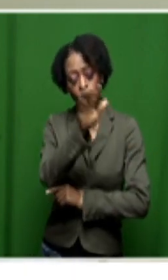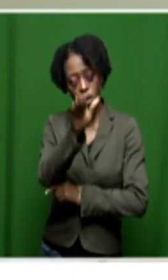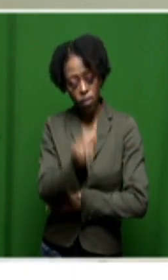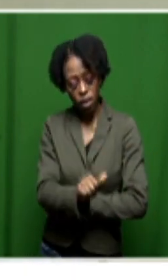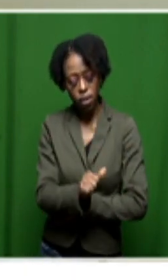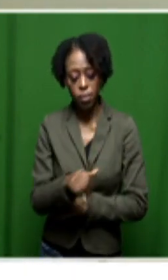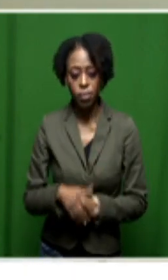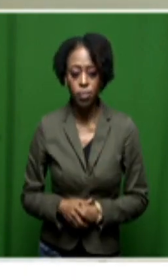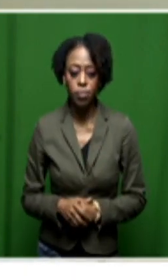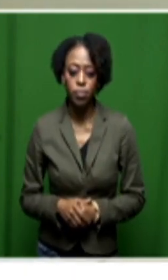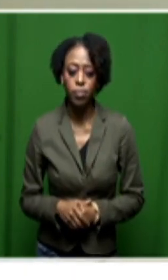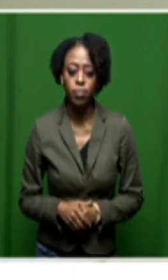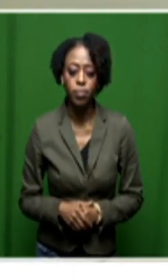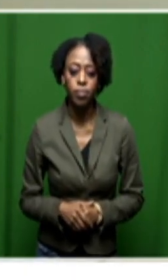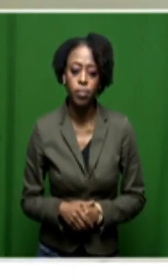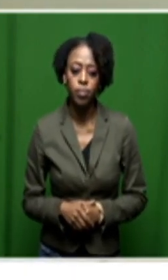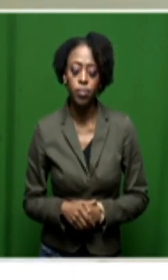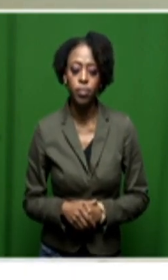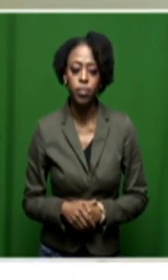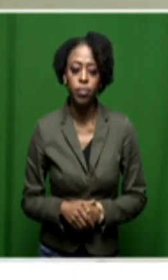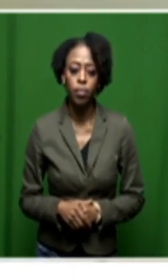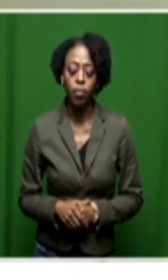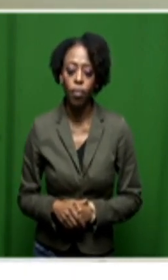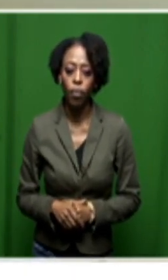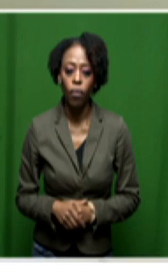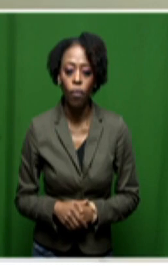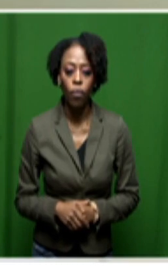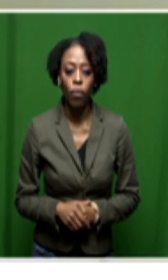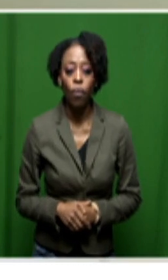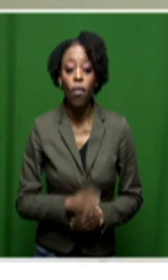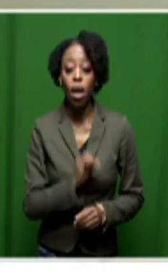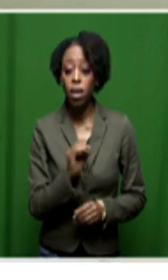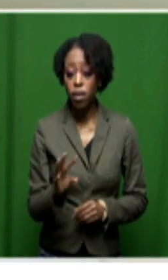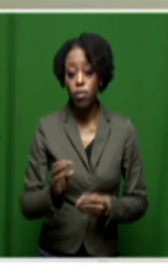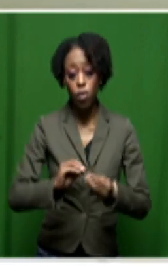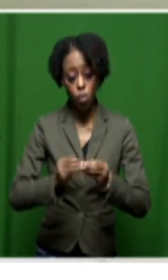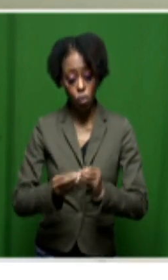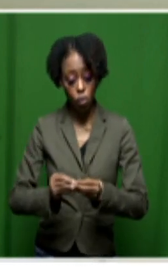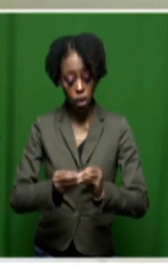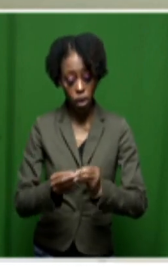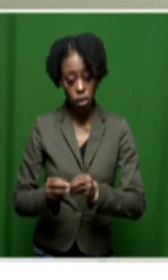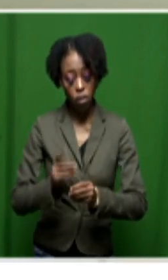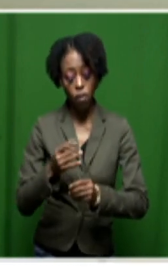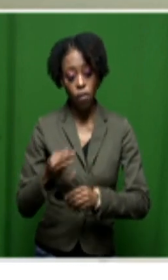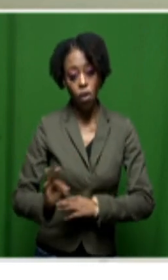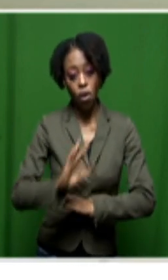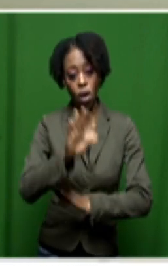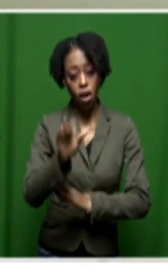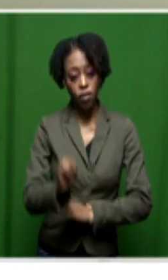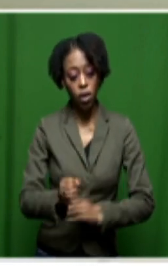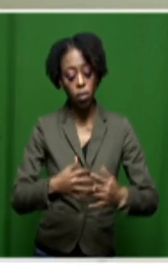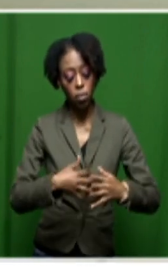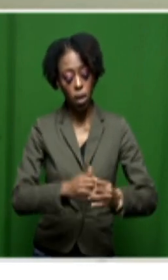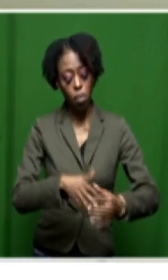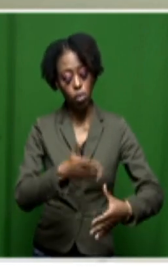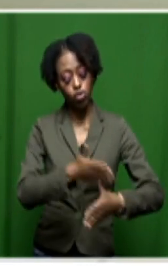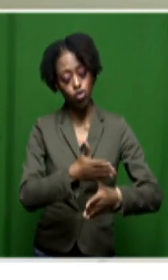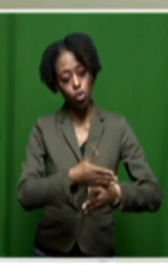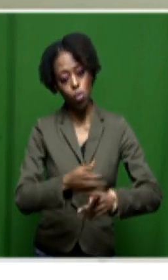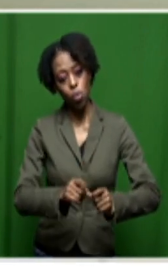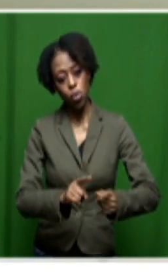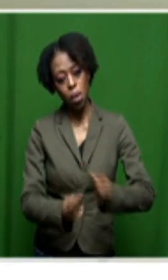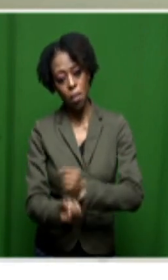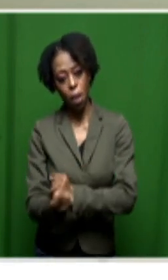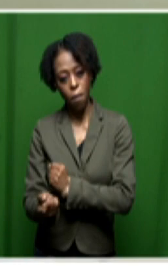Africa. The second important point is that by doing so, you actually create jobs. And when you